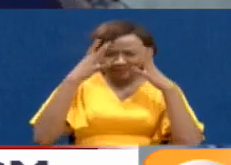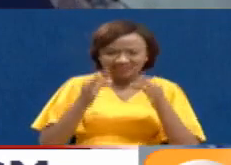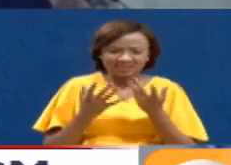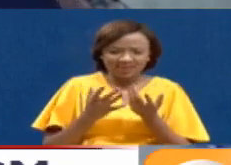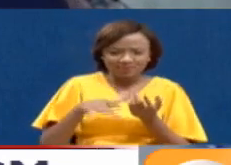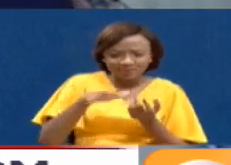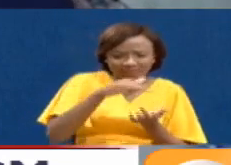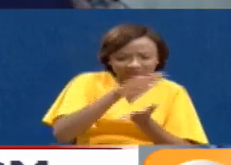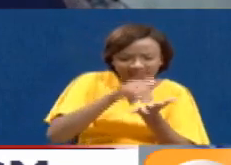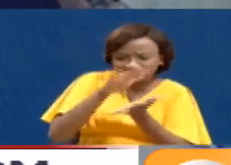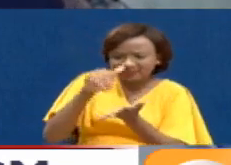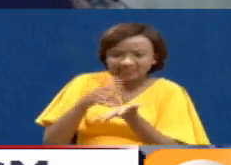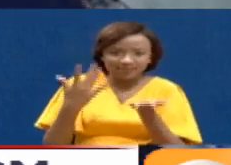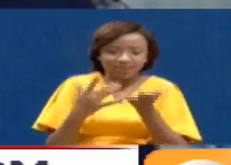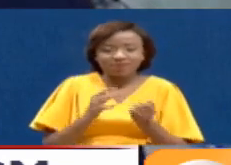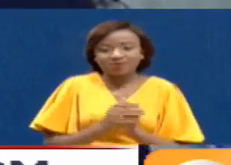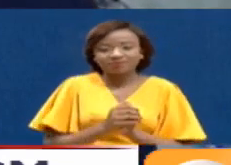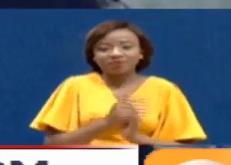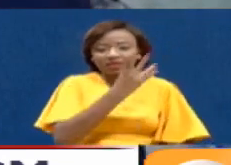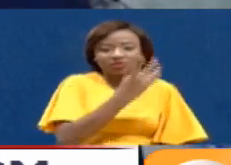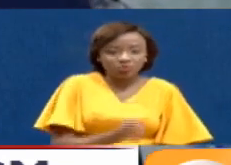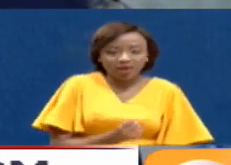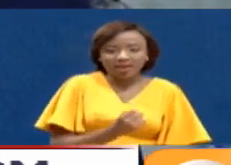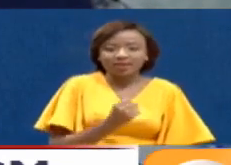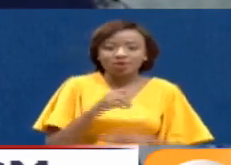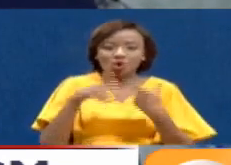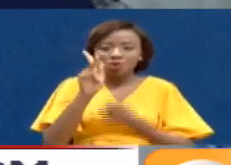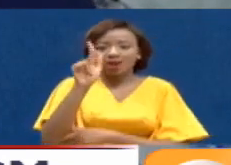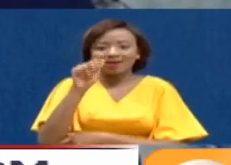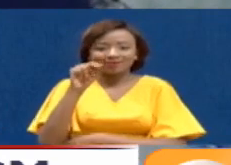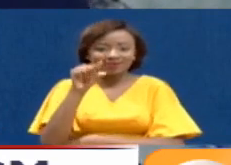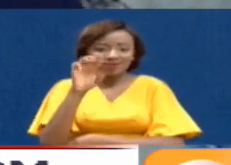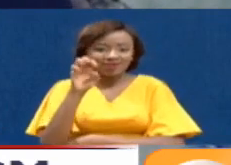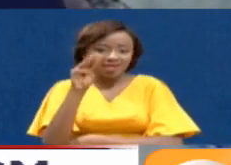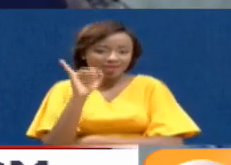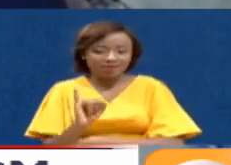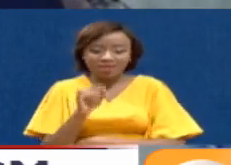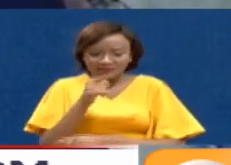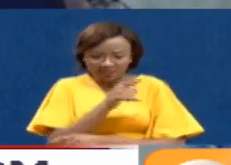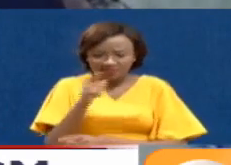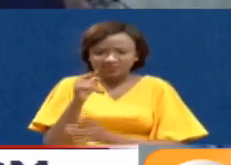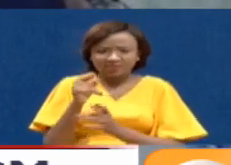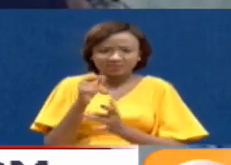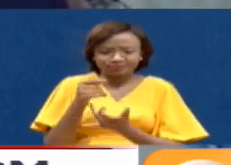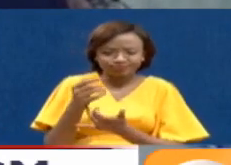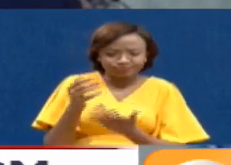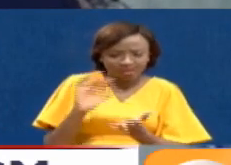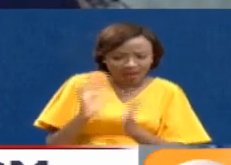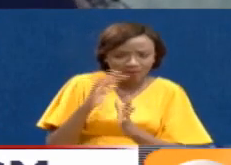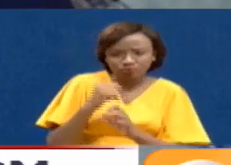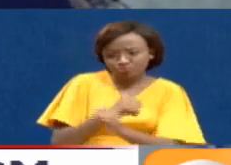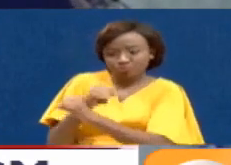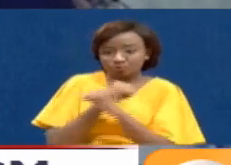for food, whether it's Githurai or Kangeni, in a way that does not hurt the consumer who is vulnerable,